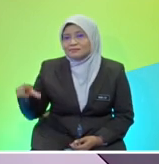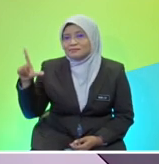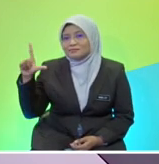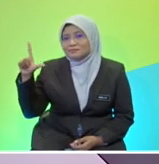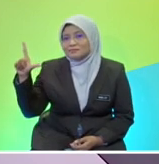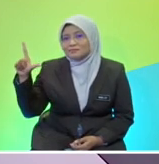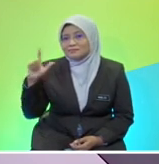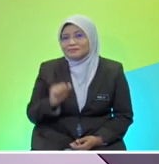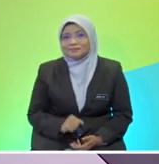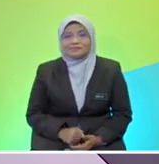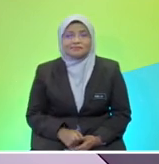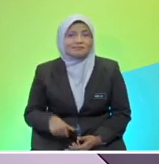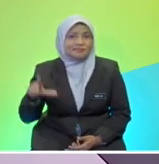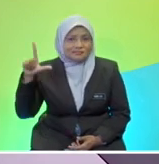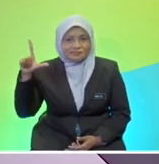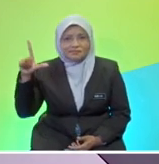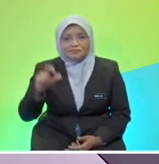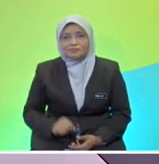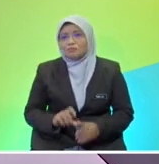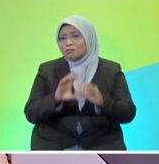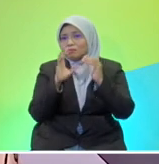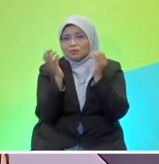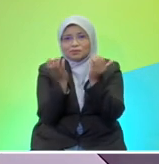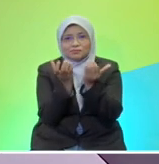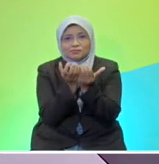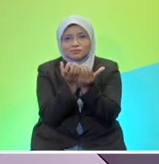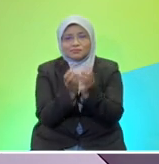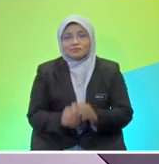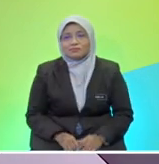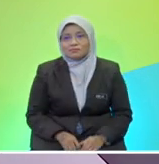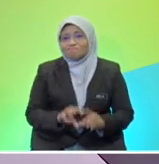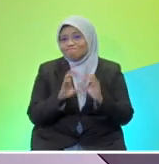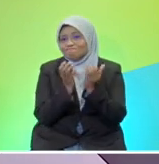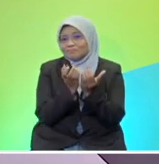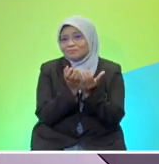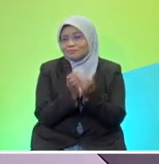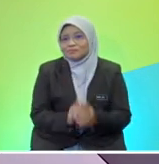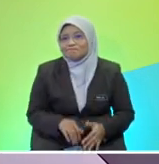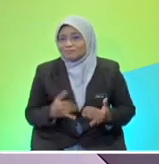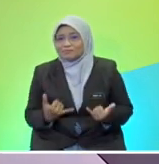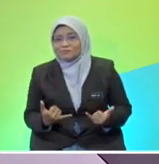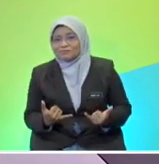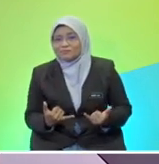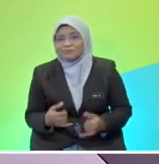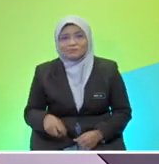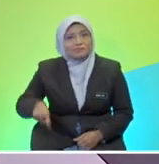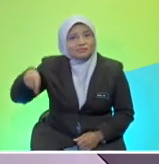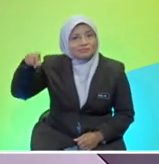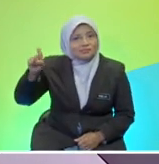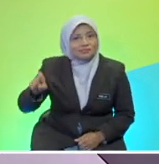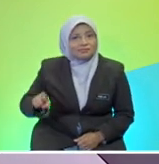L. L. L. L. Ball. Ball. Okay, next we have yo-yo. Yo-yo. Y.